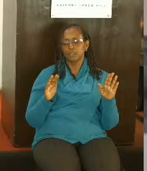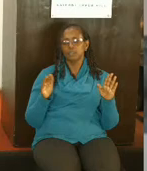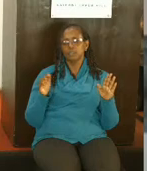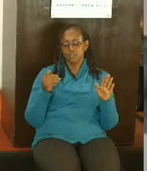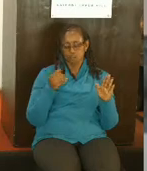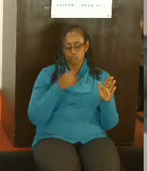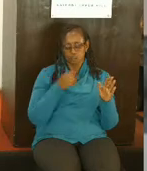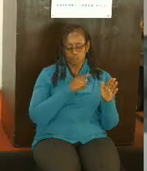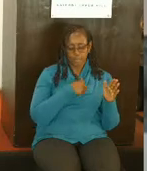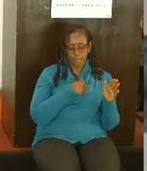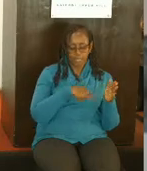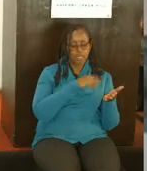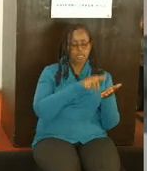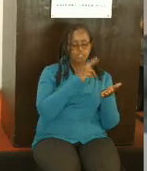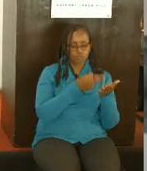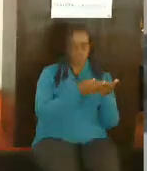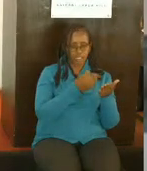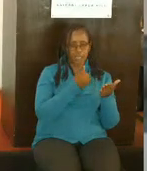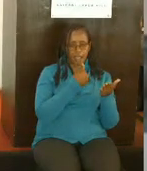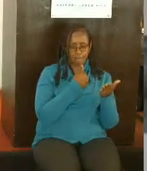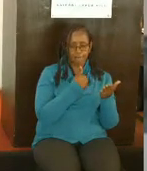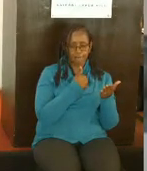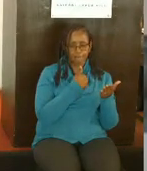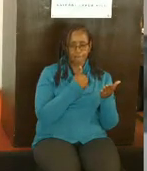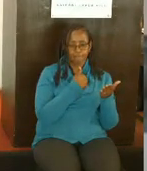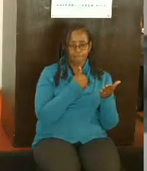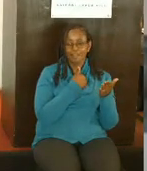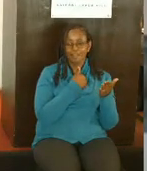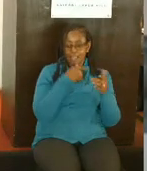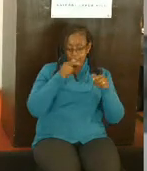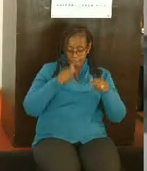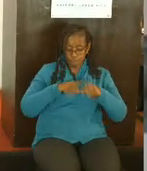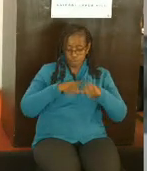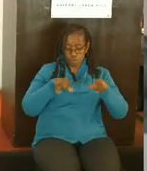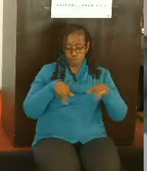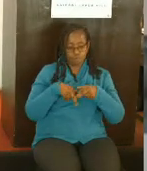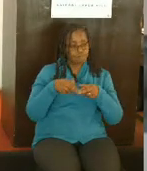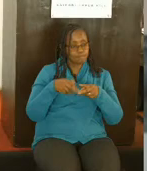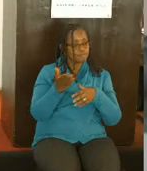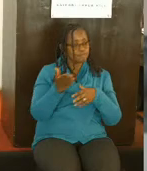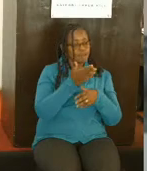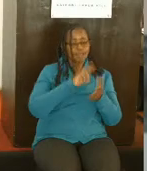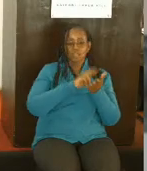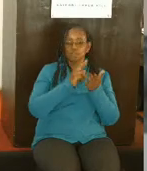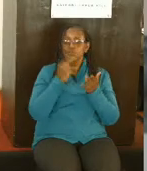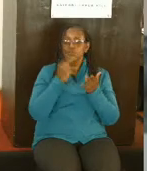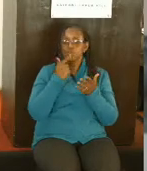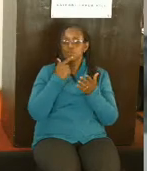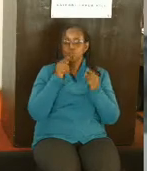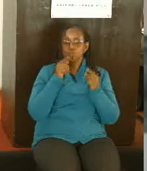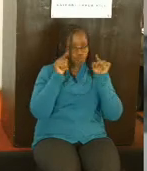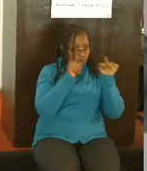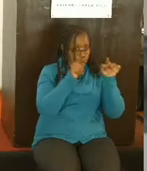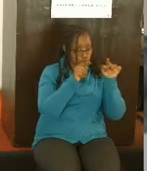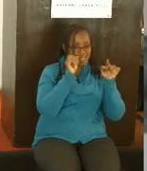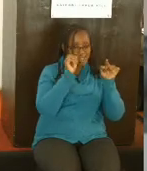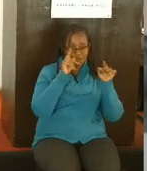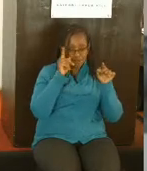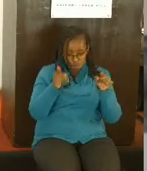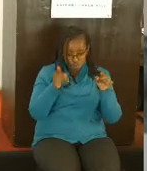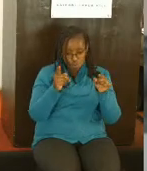resources to do it the resources are in this room the resources are you if you Embrace this